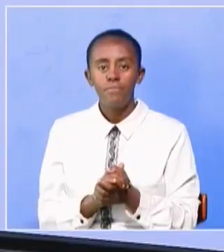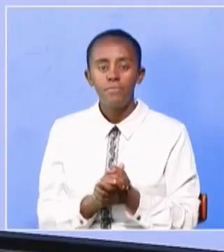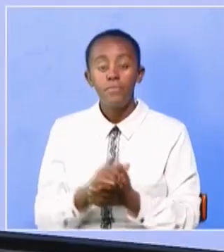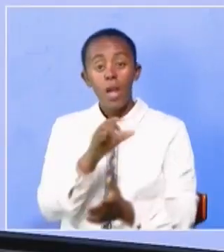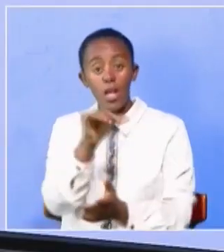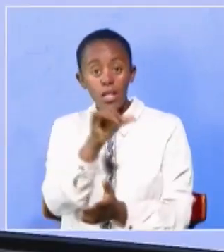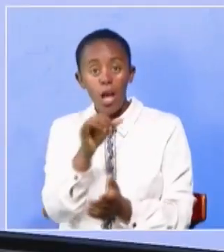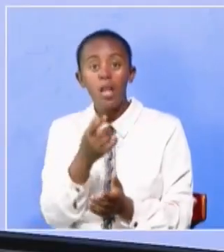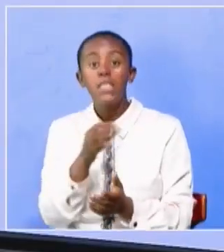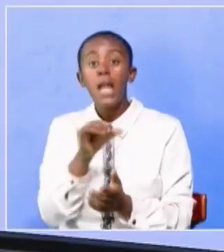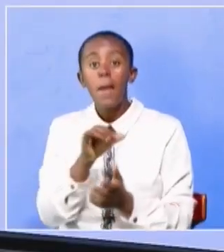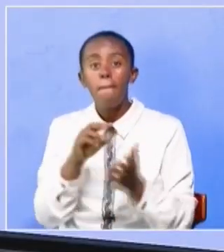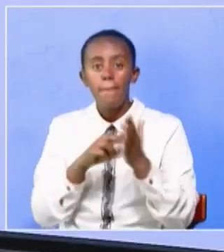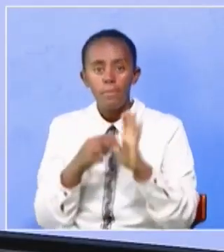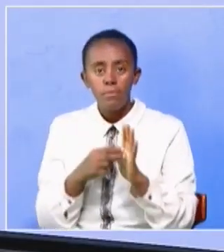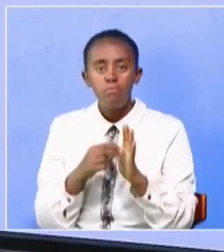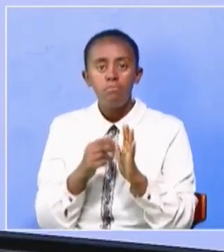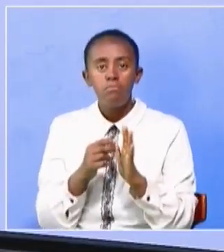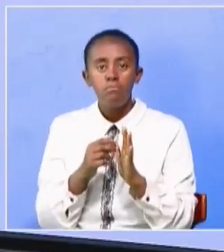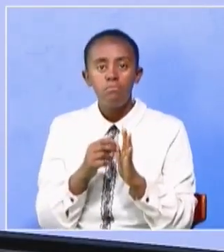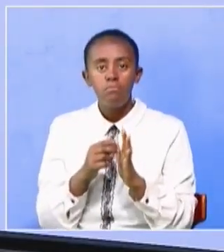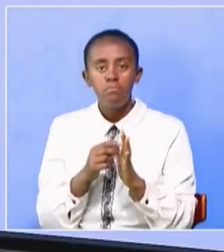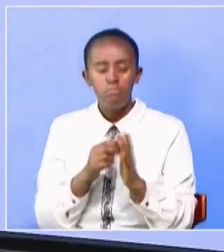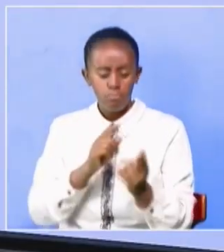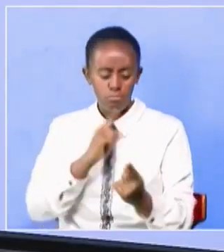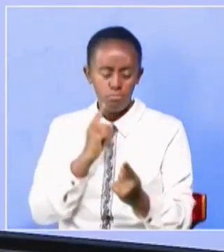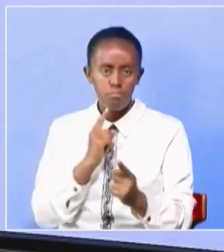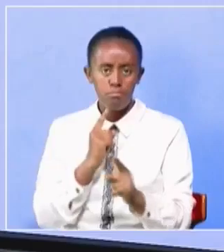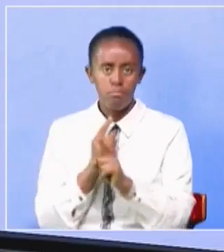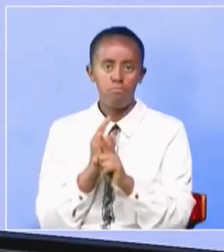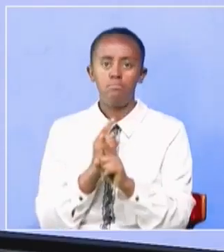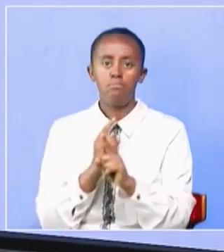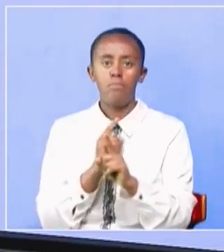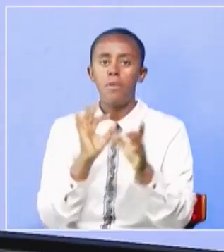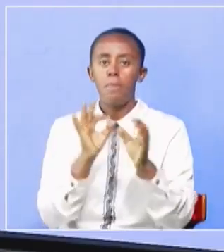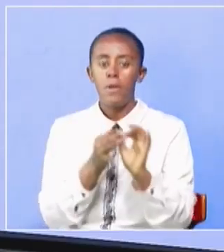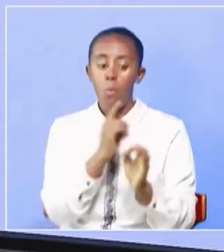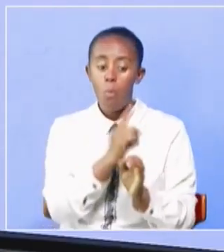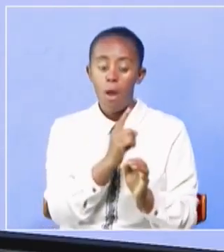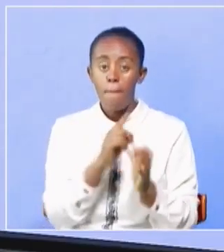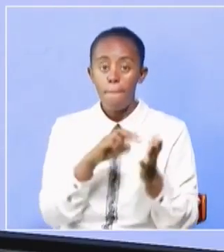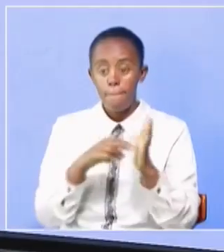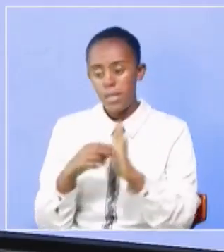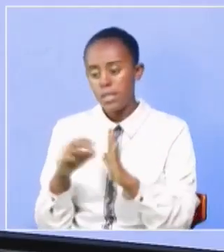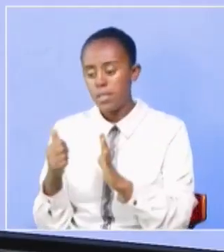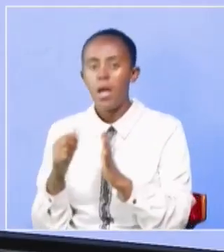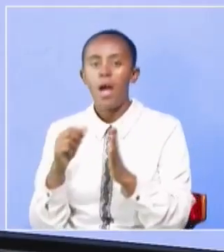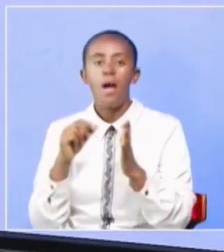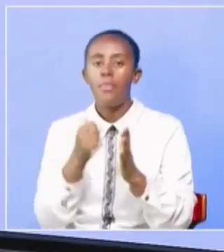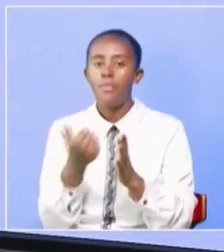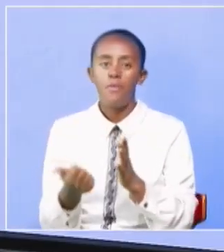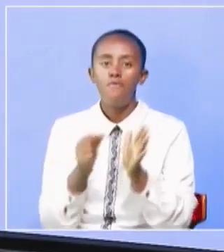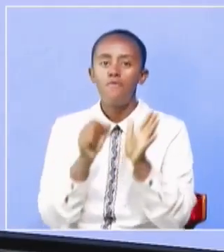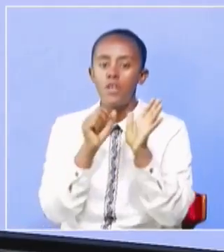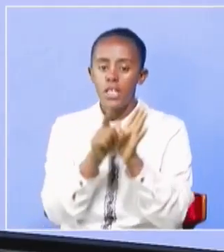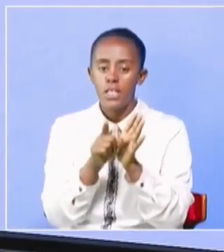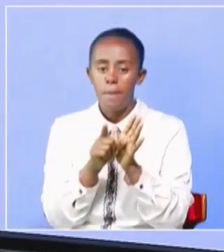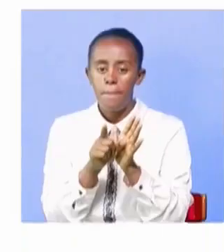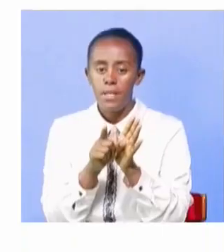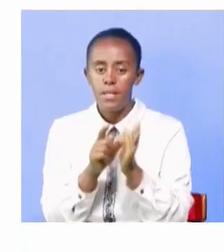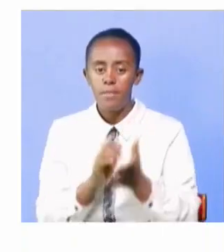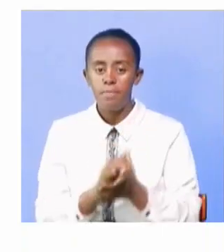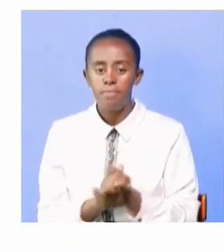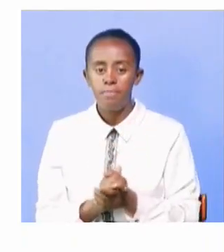Identical synonyms are synonyms that have the exact meaning. One means the other. For example,